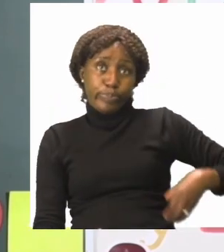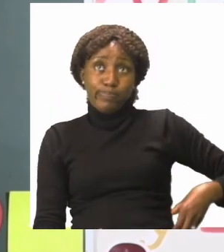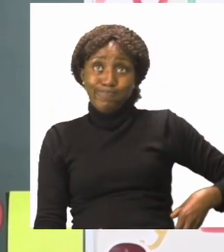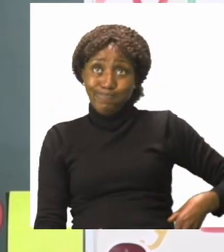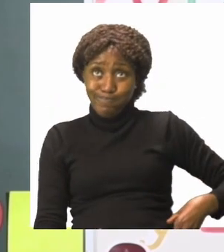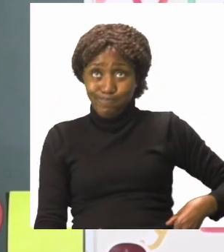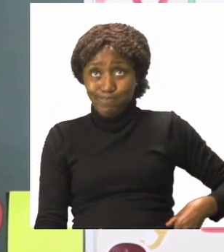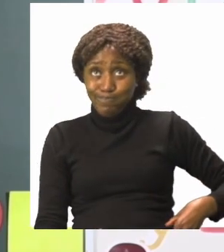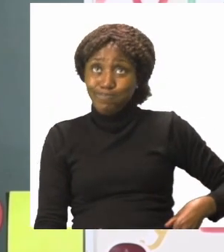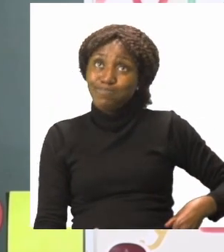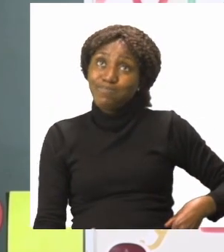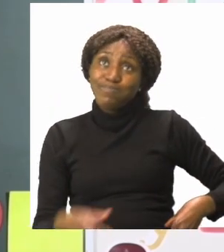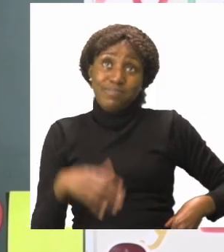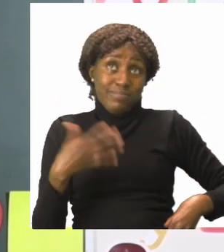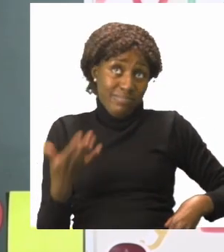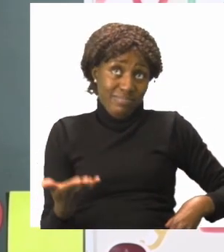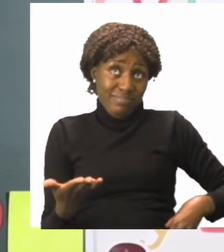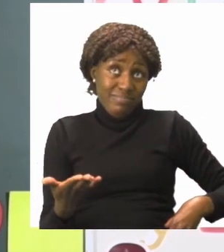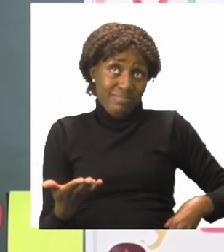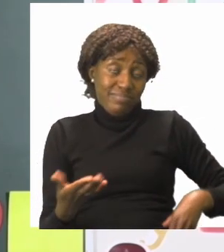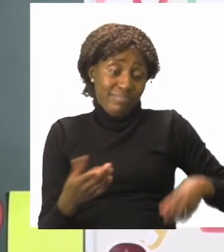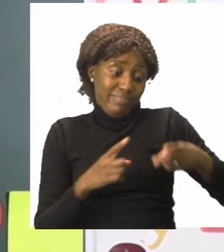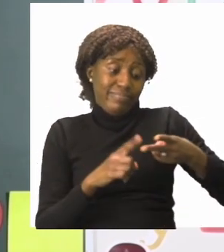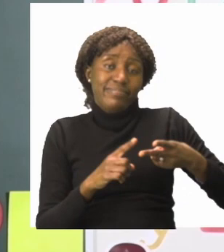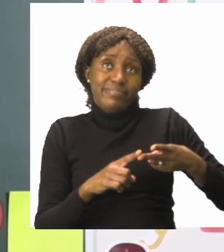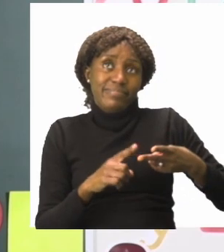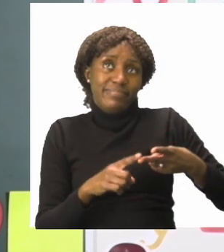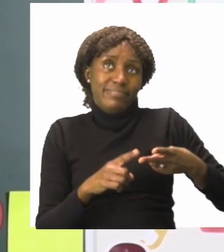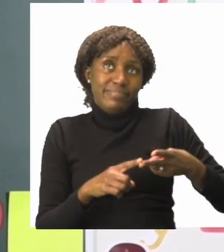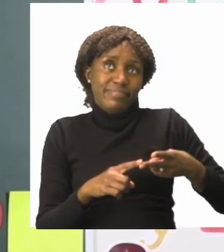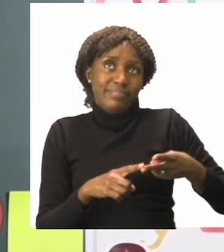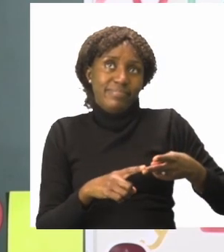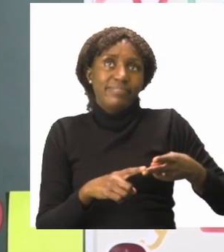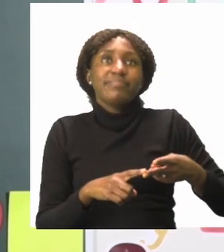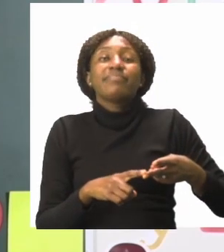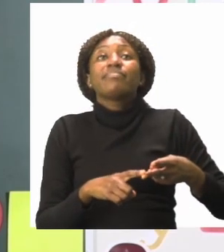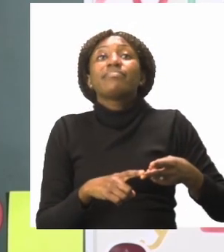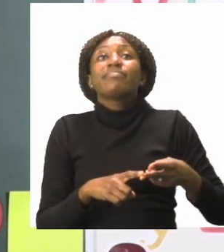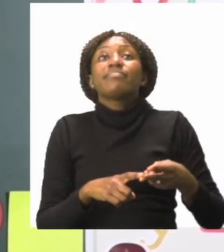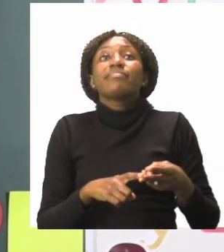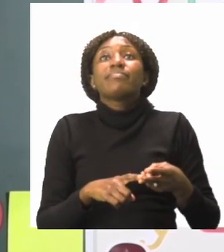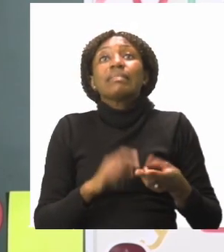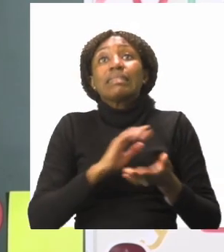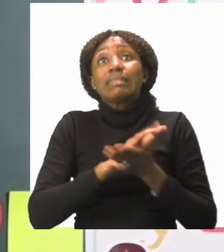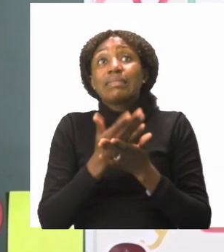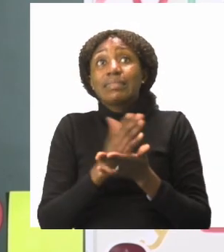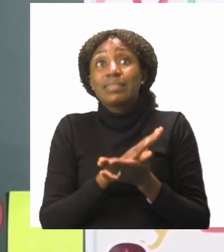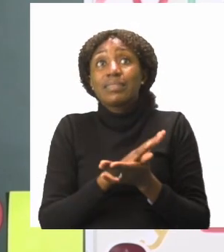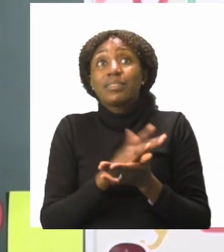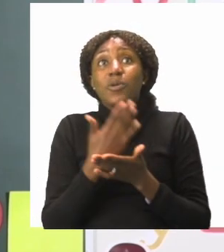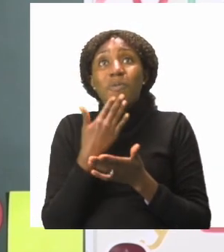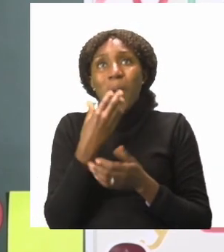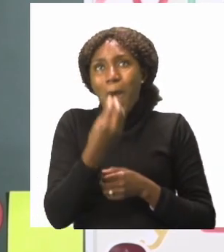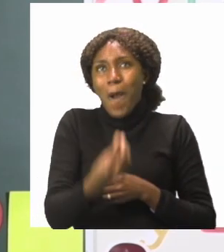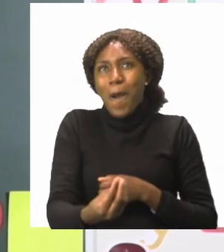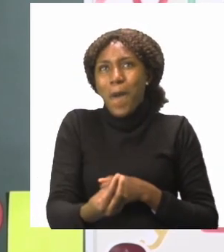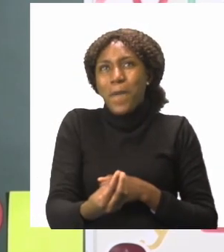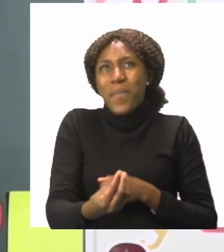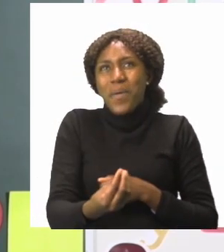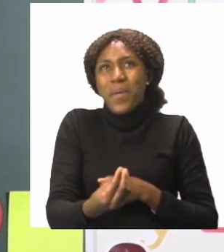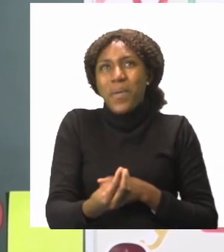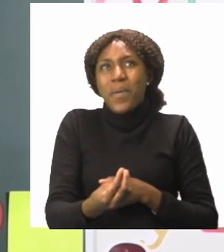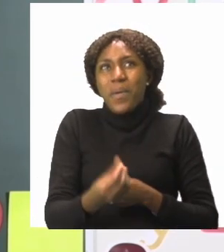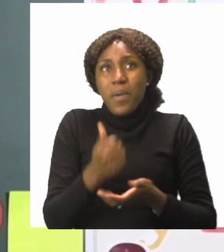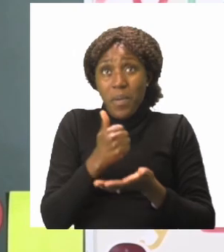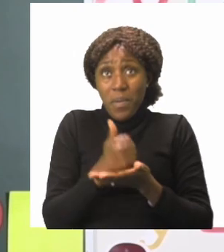left shoulder going all the way to the right. But for some of you who are still young and sitting